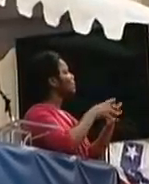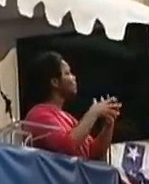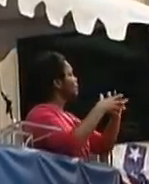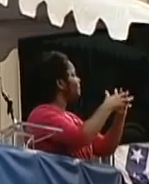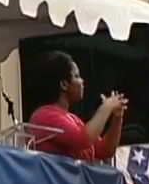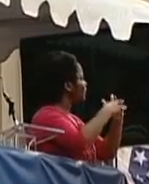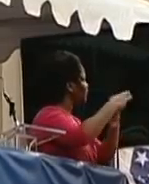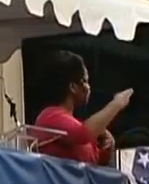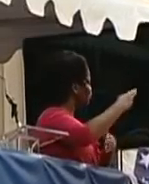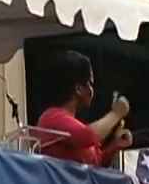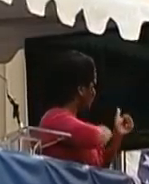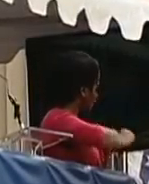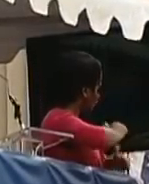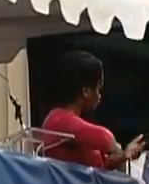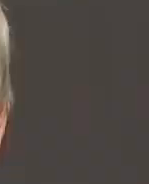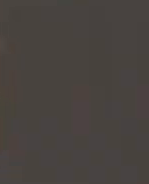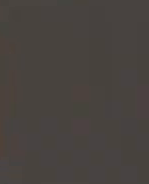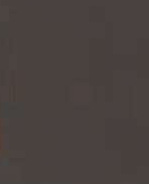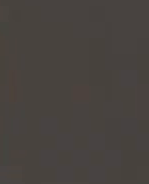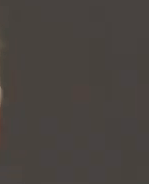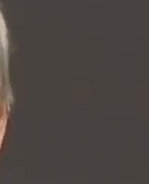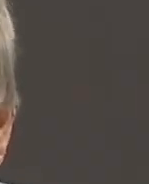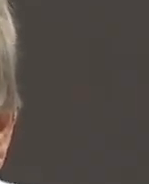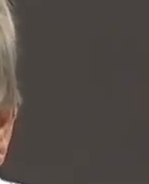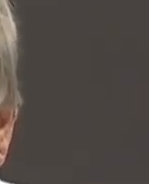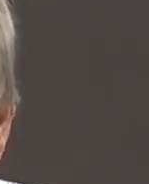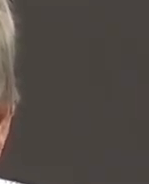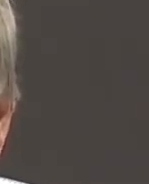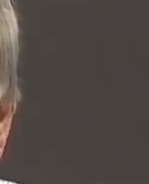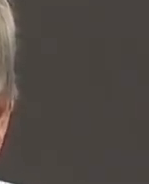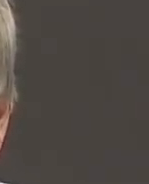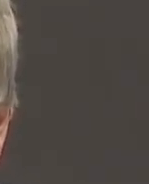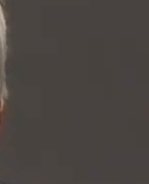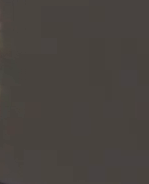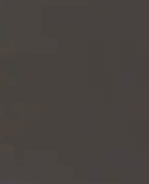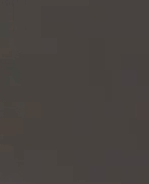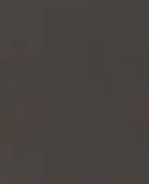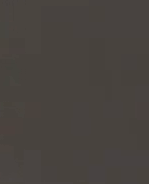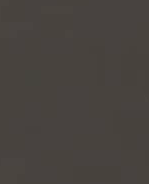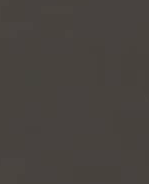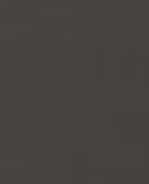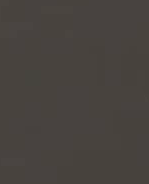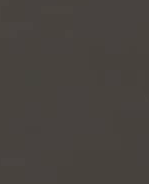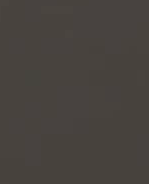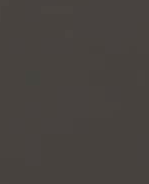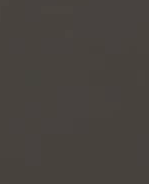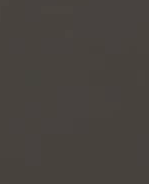Historical Theater, and our founding fathers, Thomas Jefferson, John Adams, and Ben Franklin.